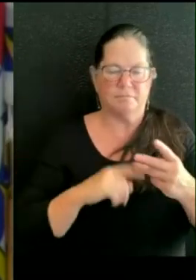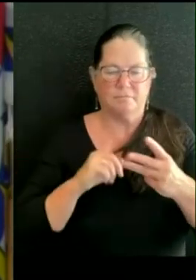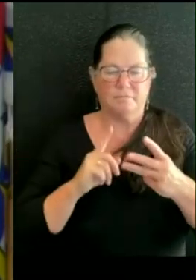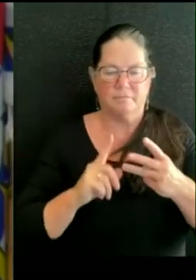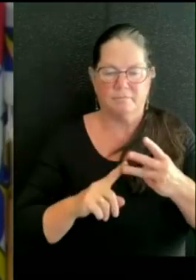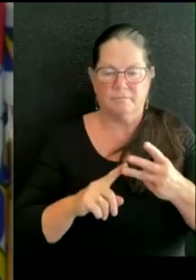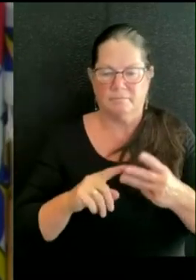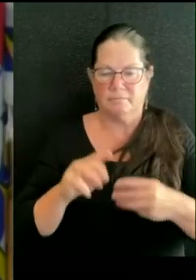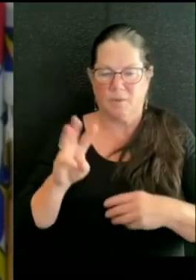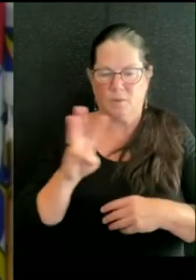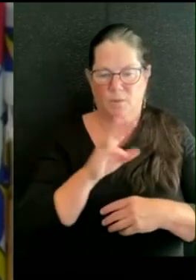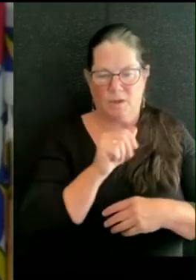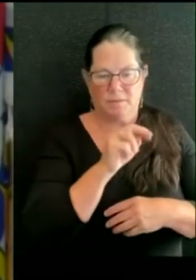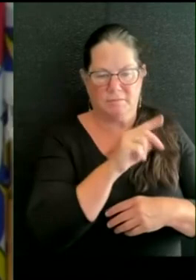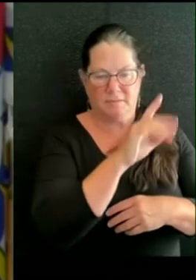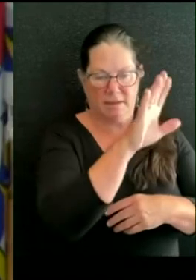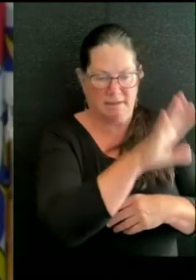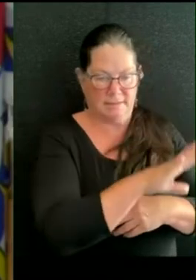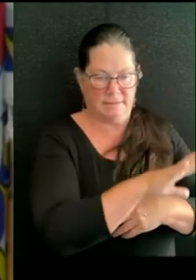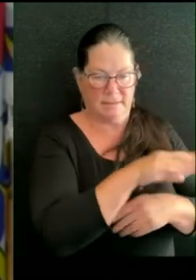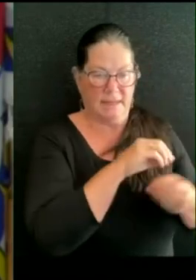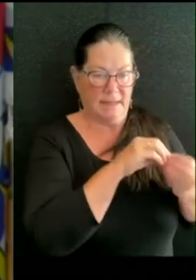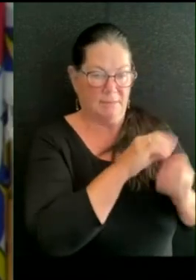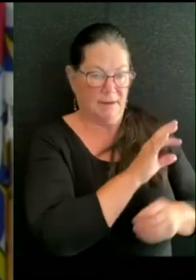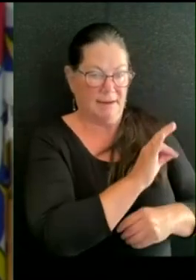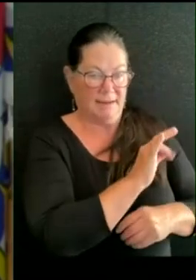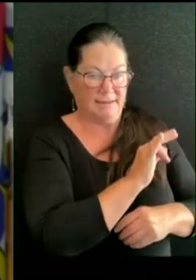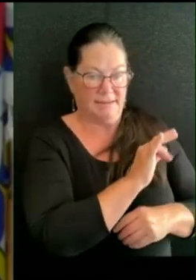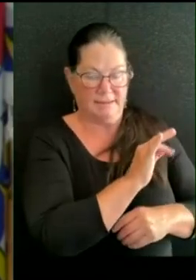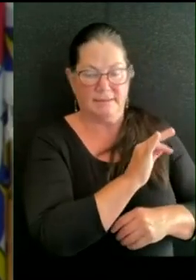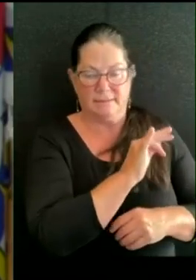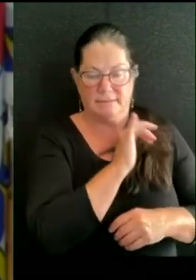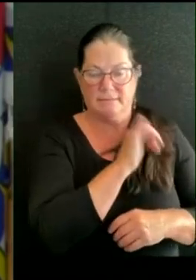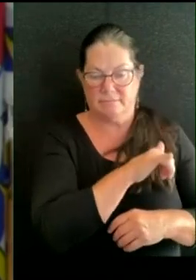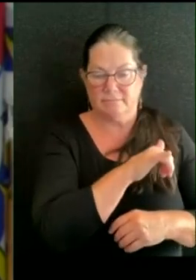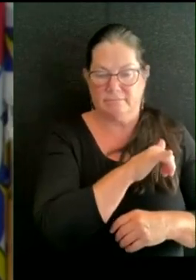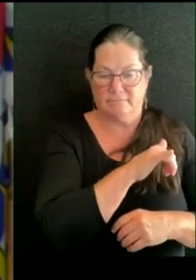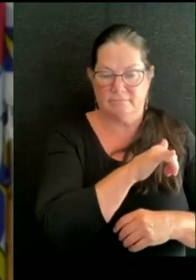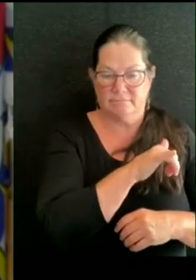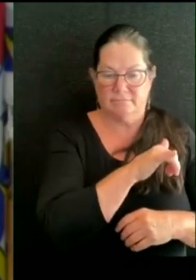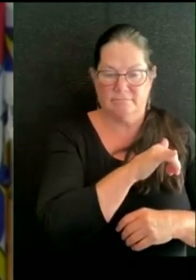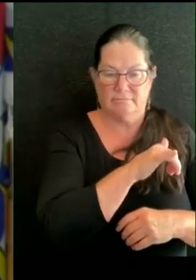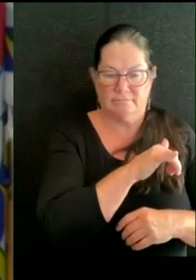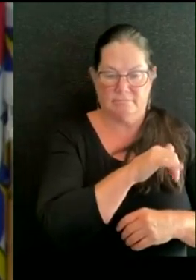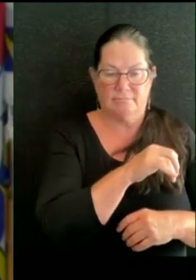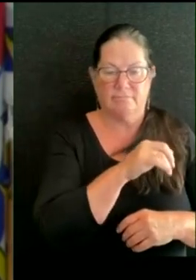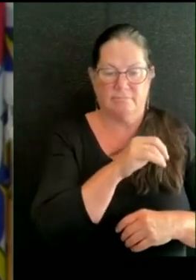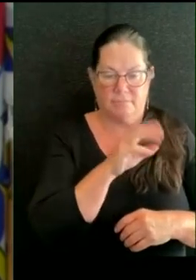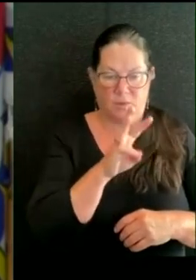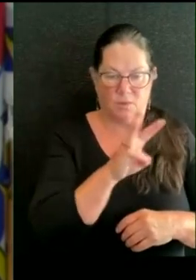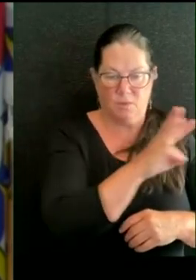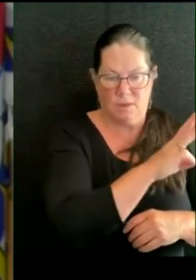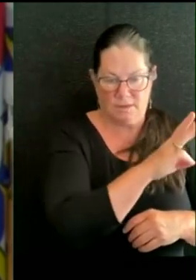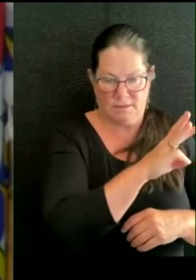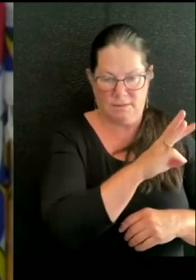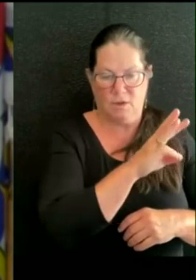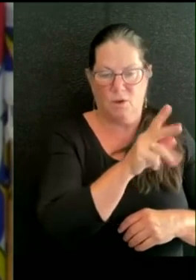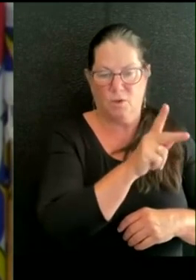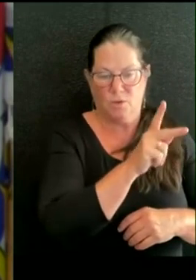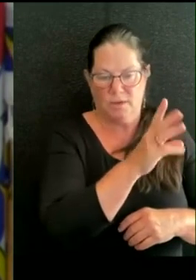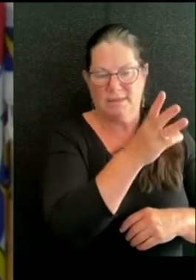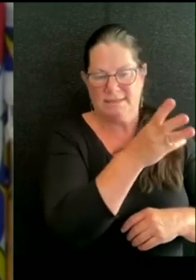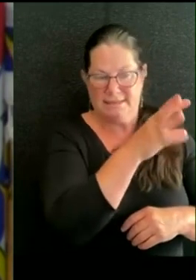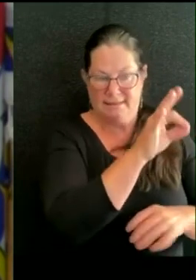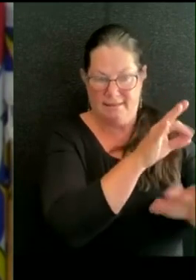19, West Kelowna 69, and the Regional District of Central Okanagan